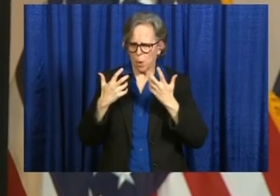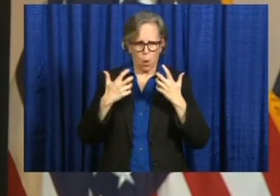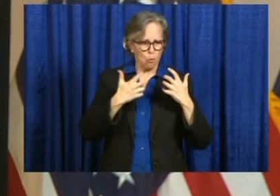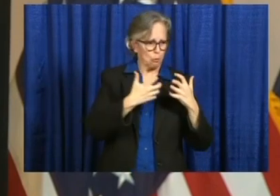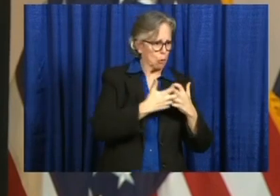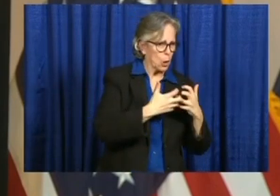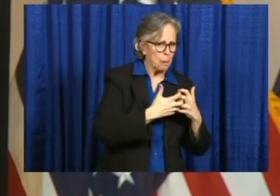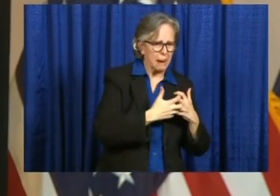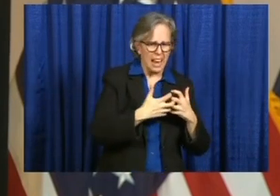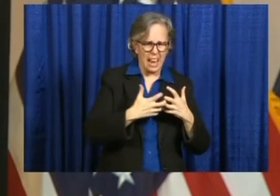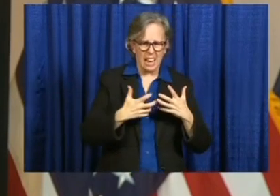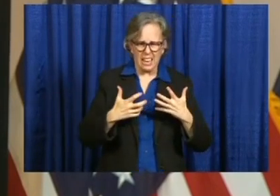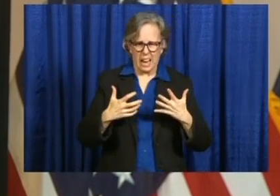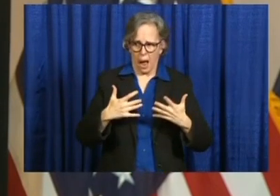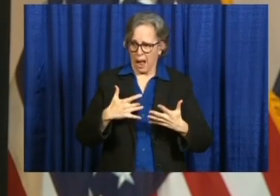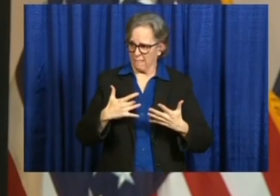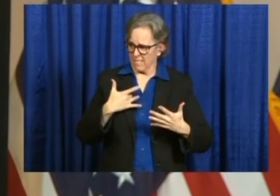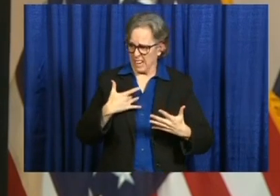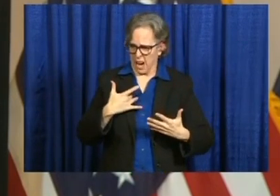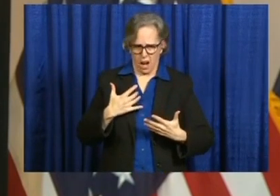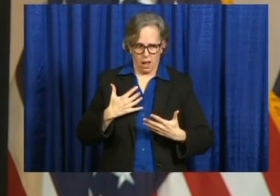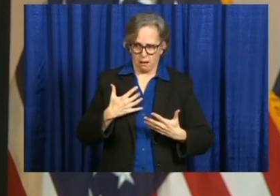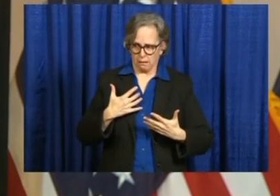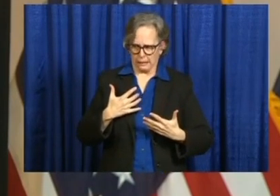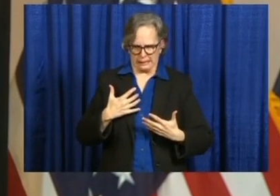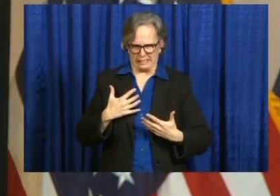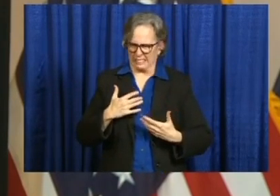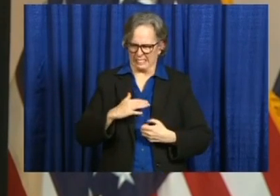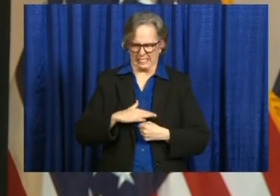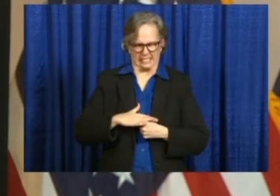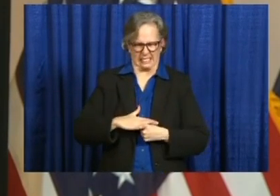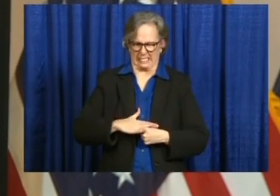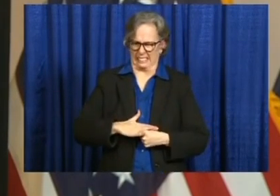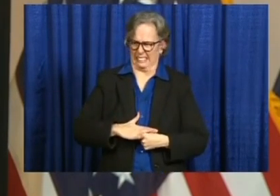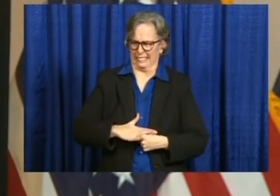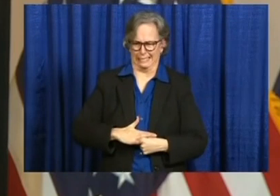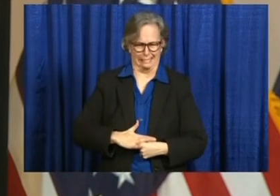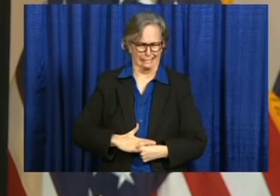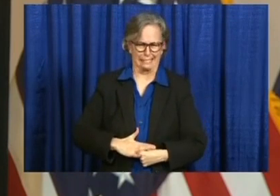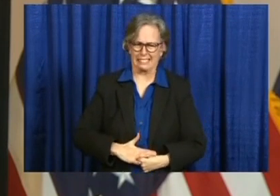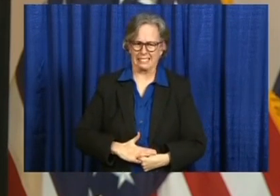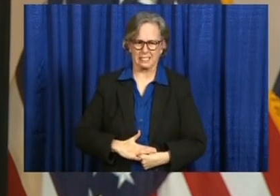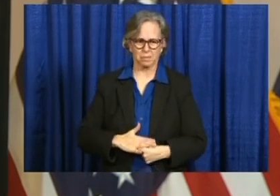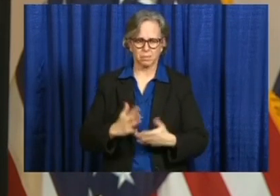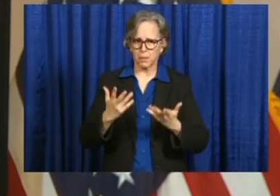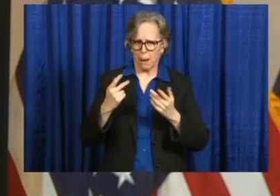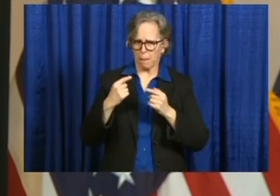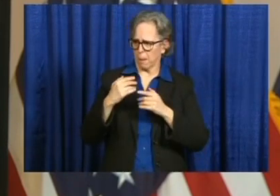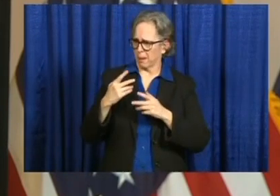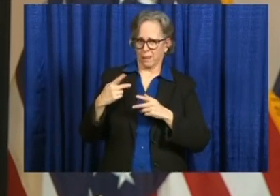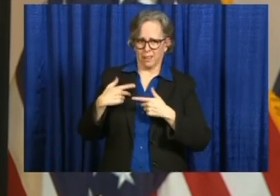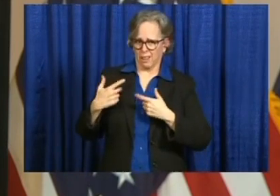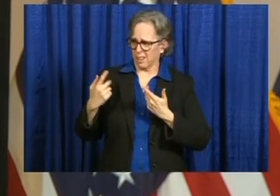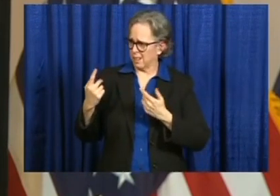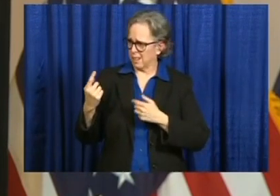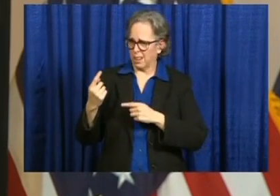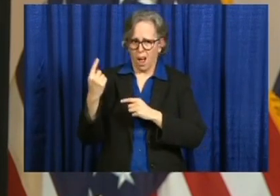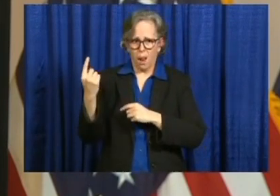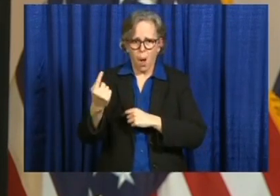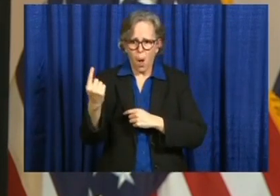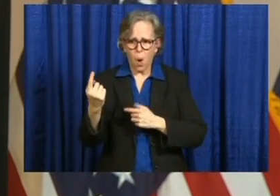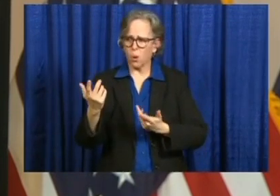in different ways. And for those of us who are living alone, it can be lonely, and that can be stressful